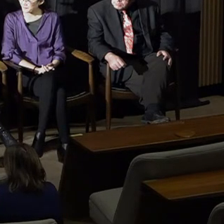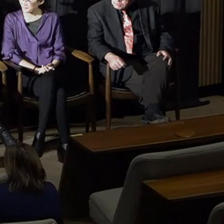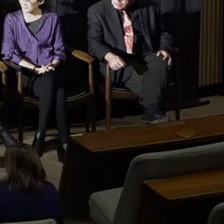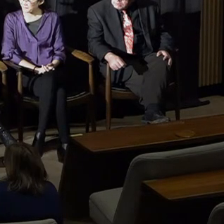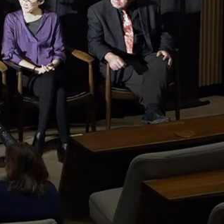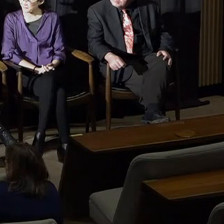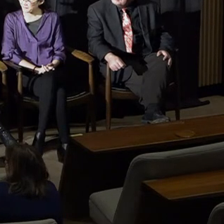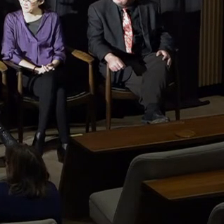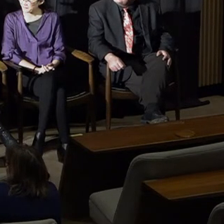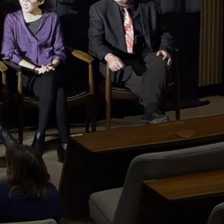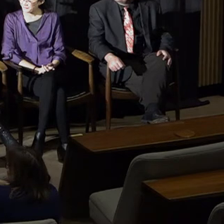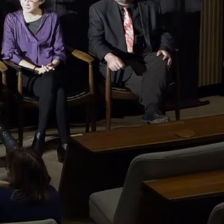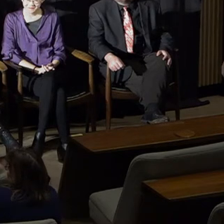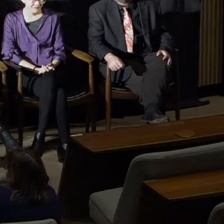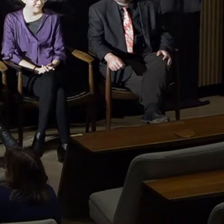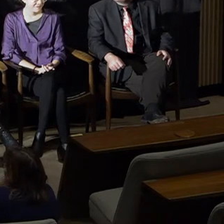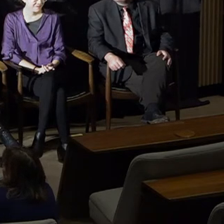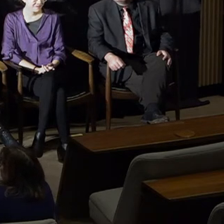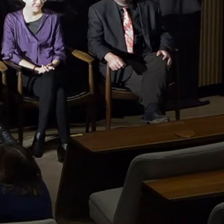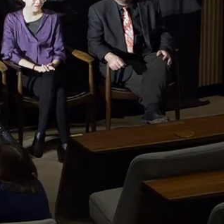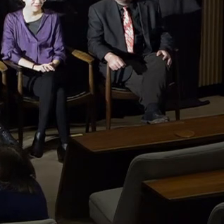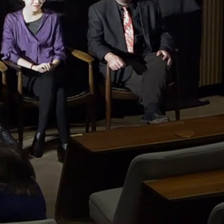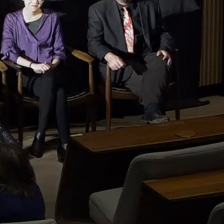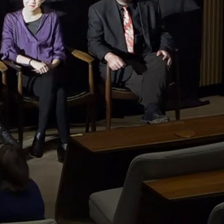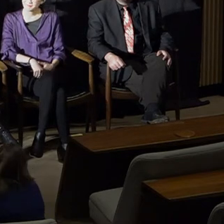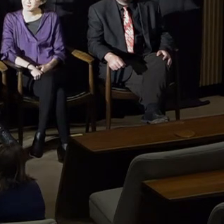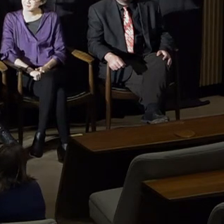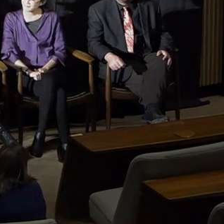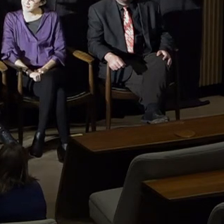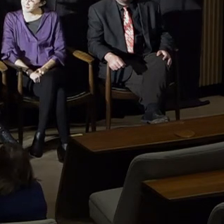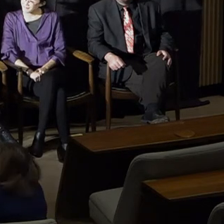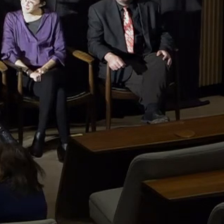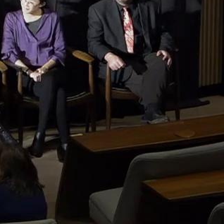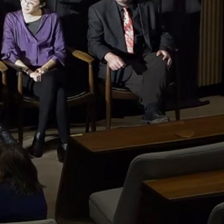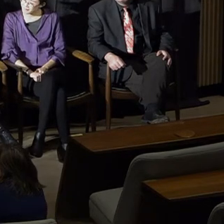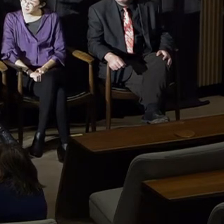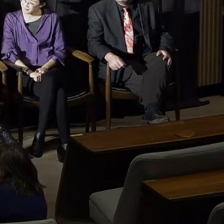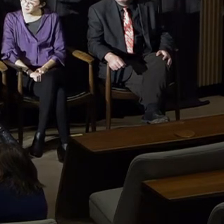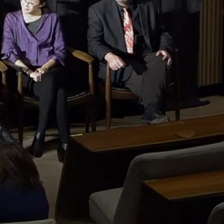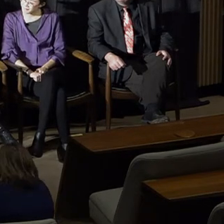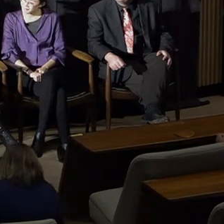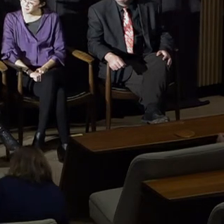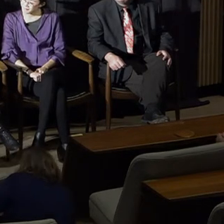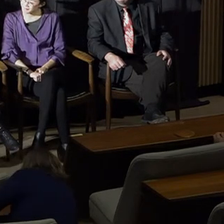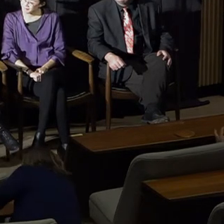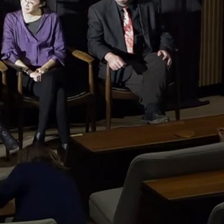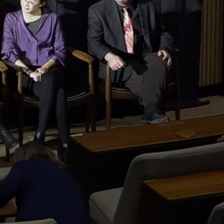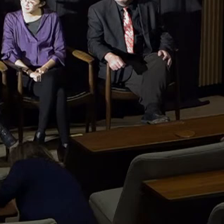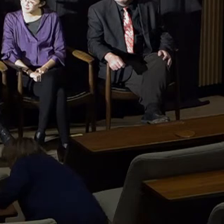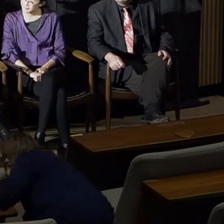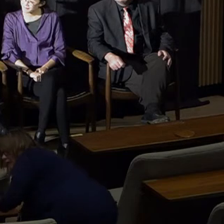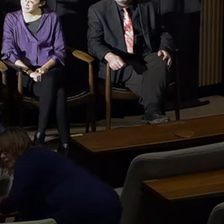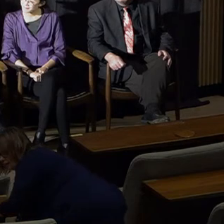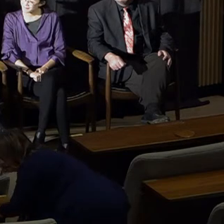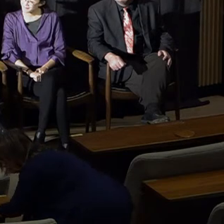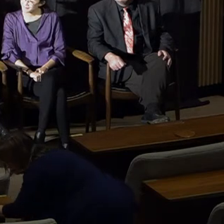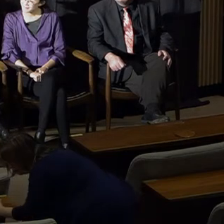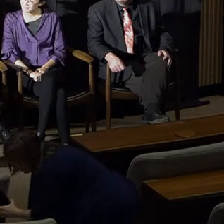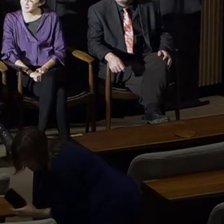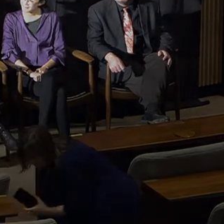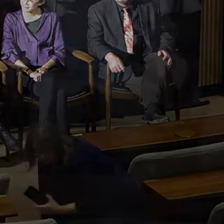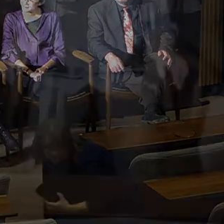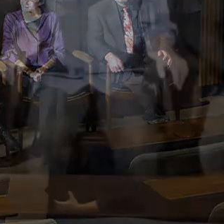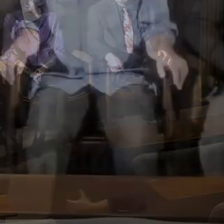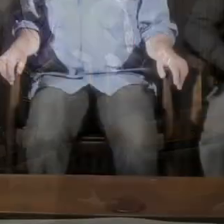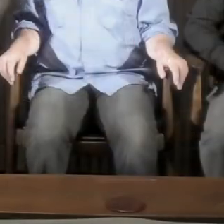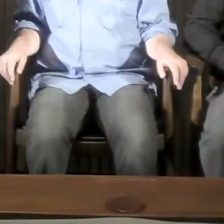have sitting in chairs here now. We have first Professor Hans Bachor, who is a fellow of the Australian Academy of